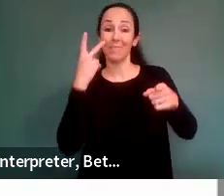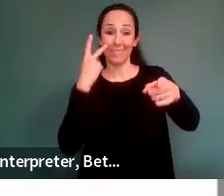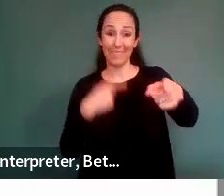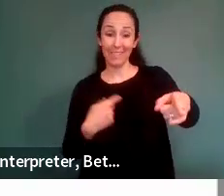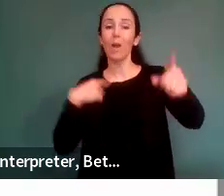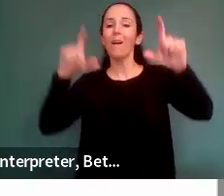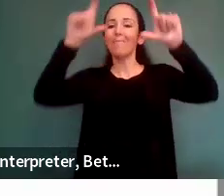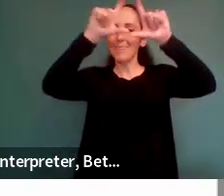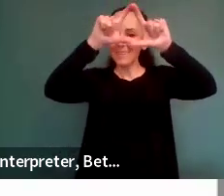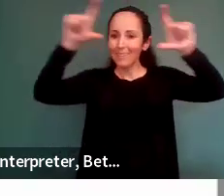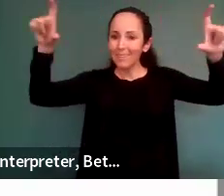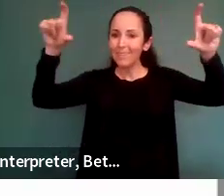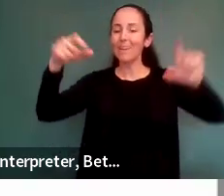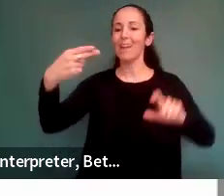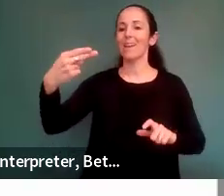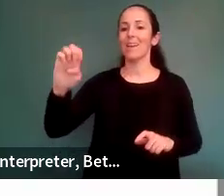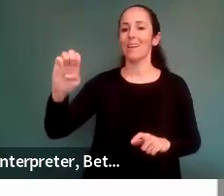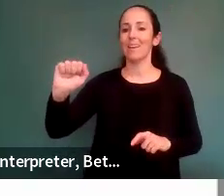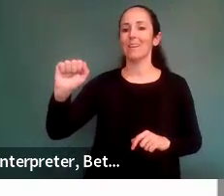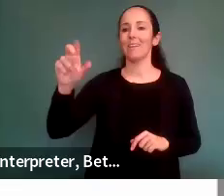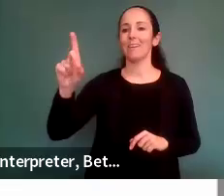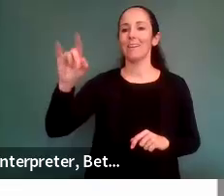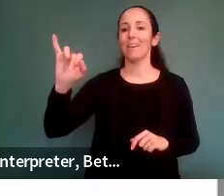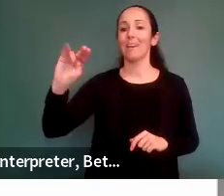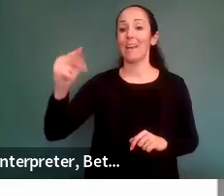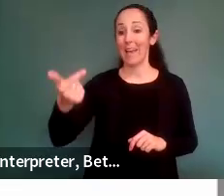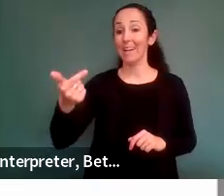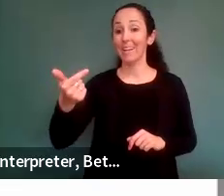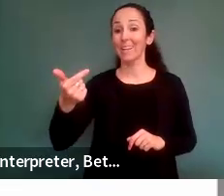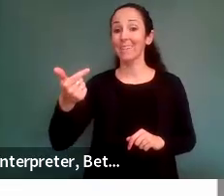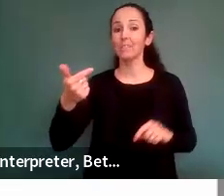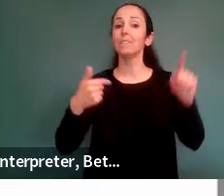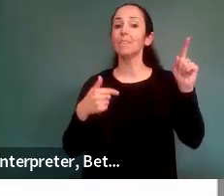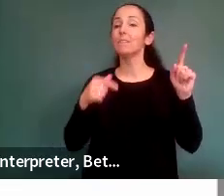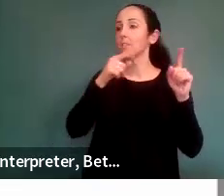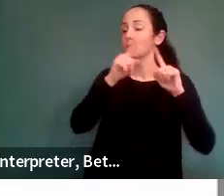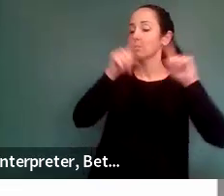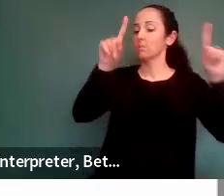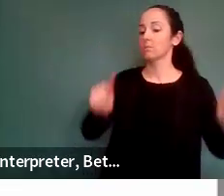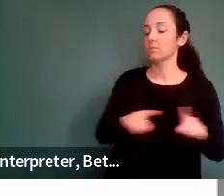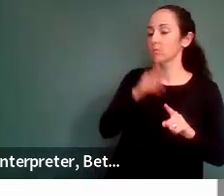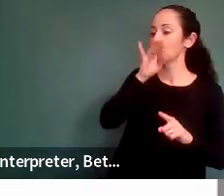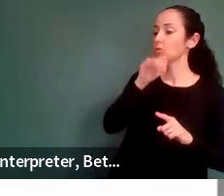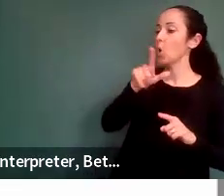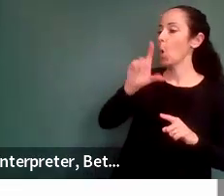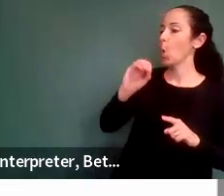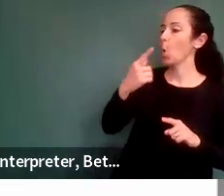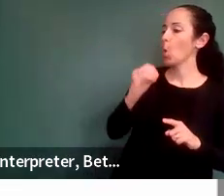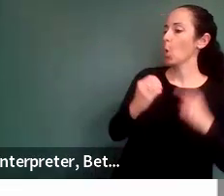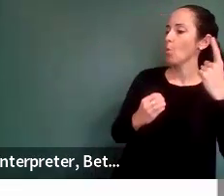headings. And why are headings important? Carroll Center logo heading level 1 link graphic current page. let's listen to that.